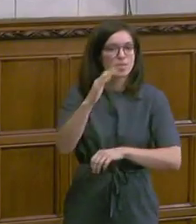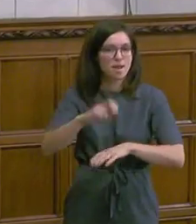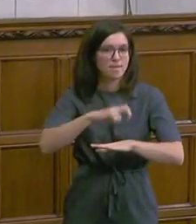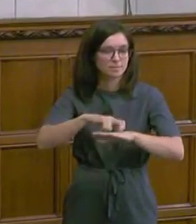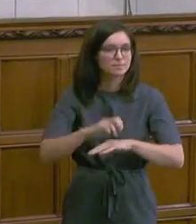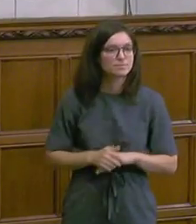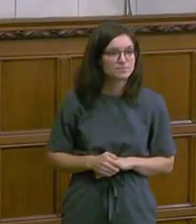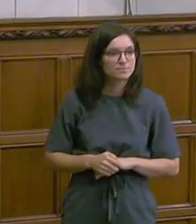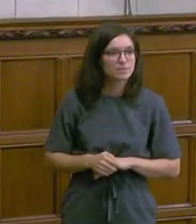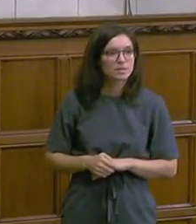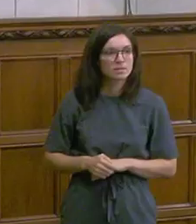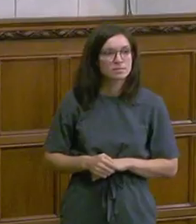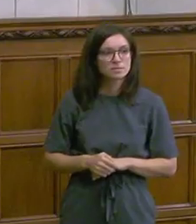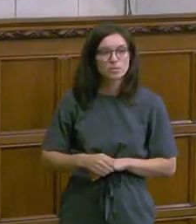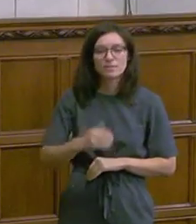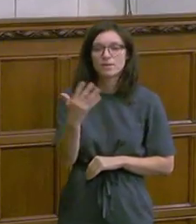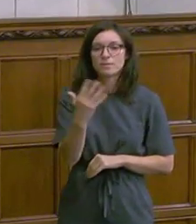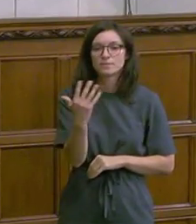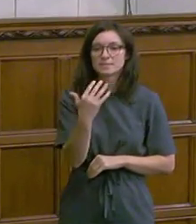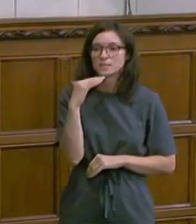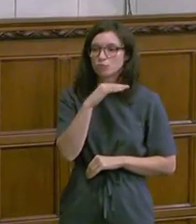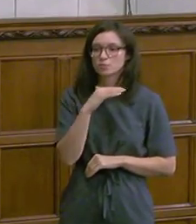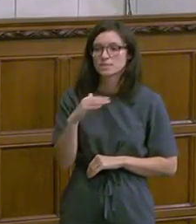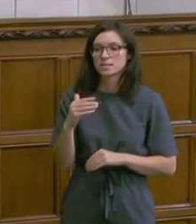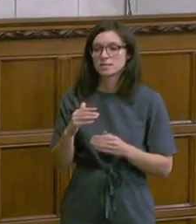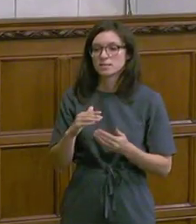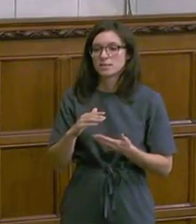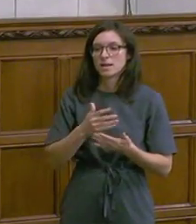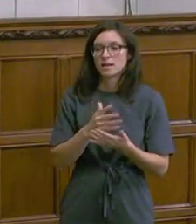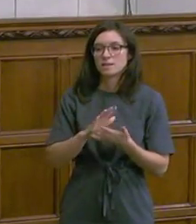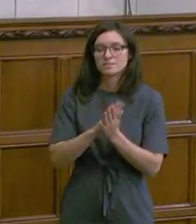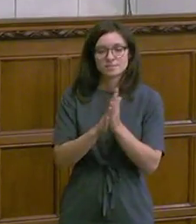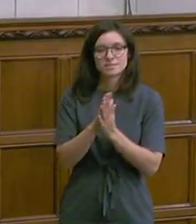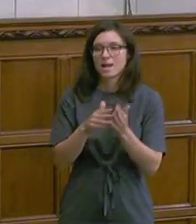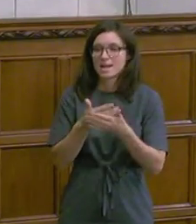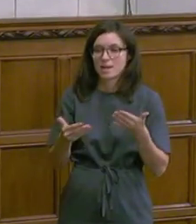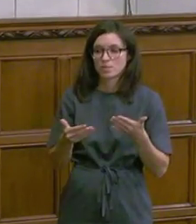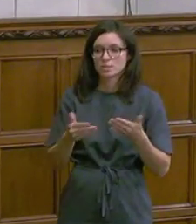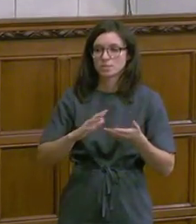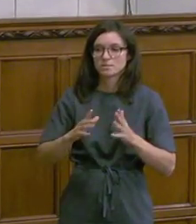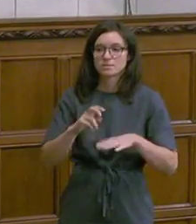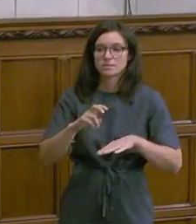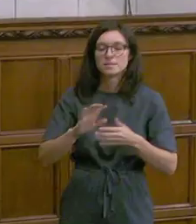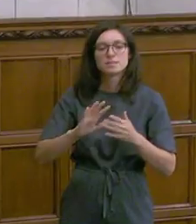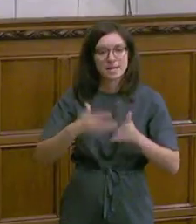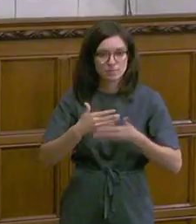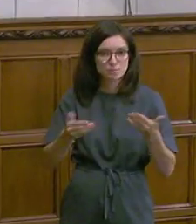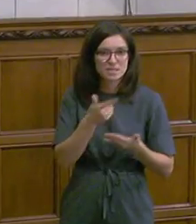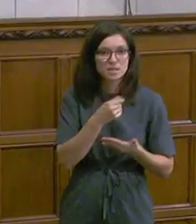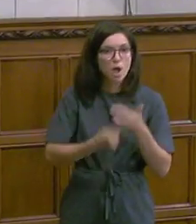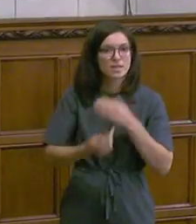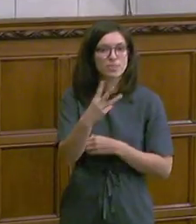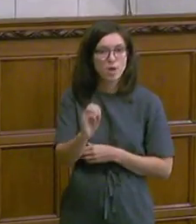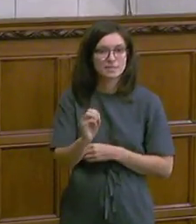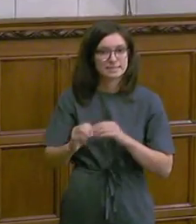Sign Language speakers and some 1,500 Irish Sign Language speakers in Northern Ireland, but just 30 registered interpreters. This tells you immediately